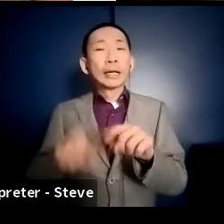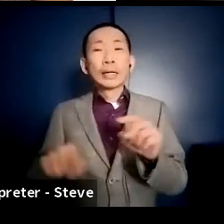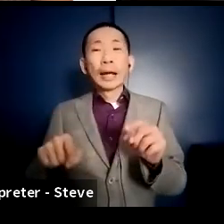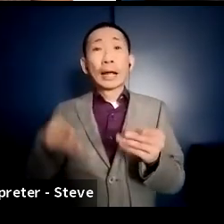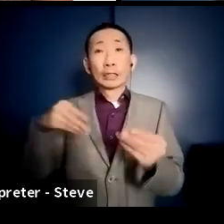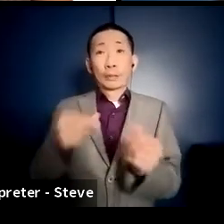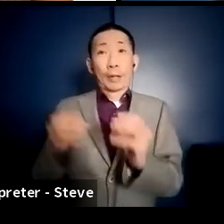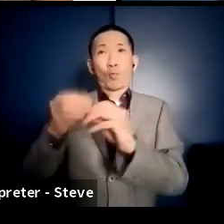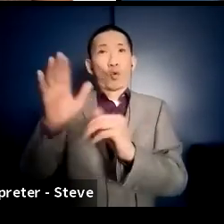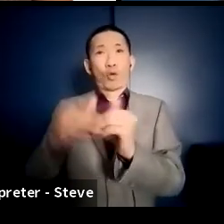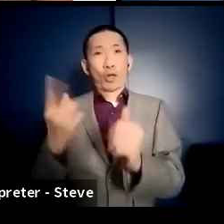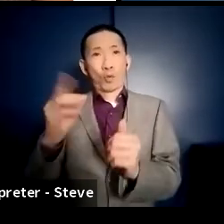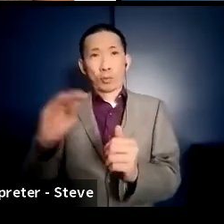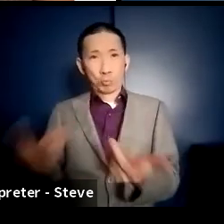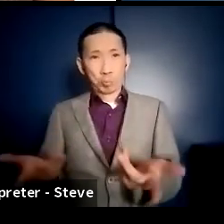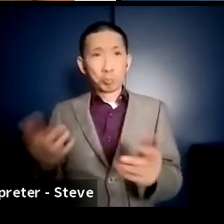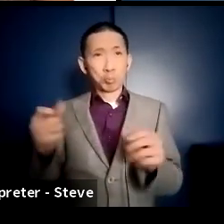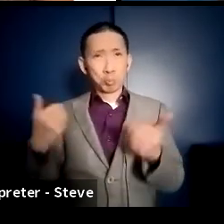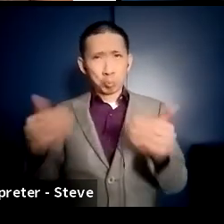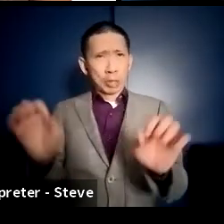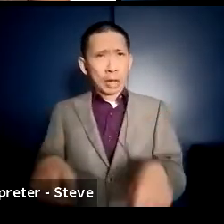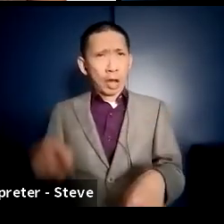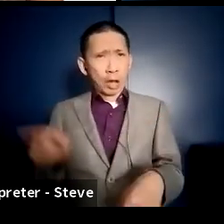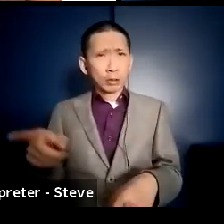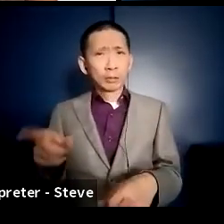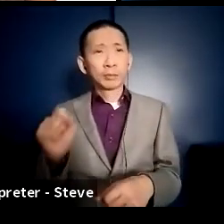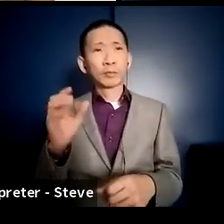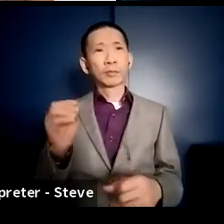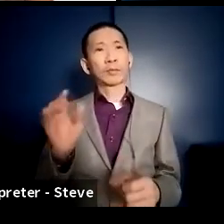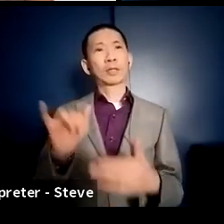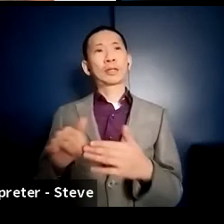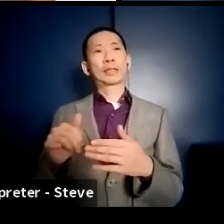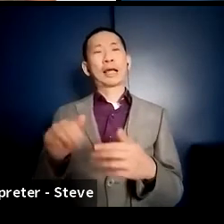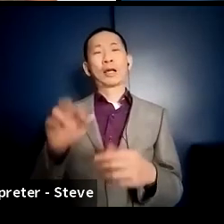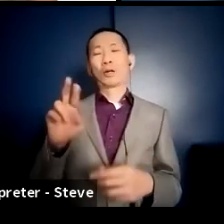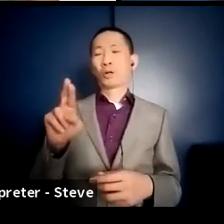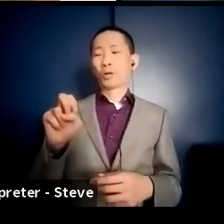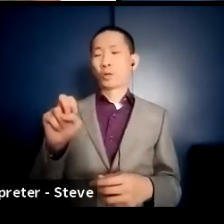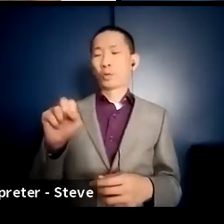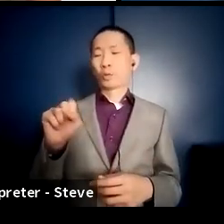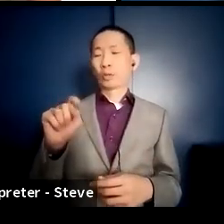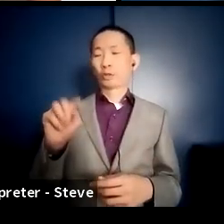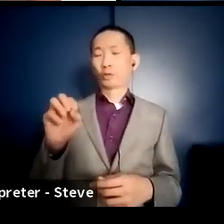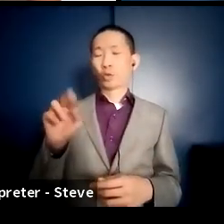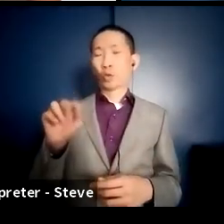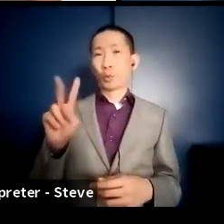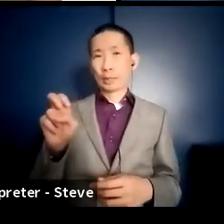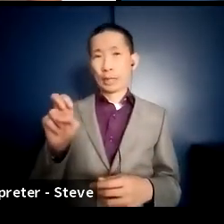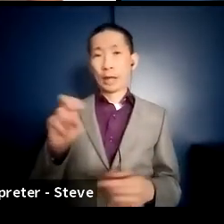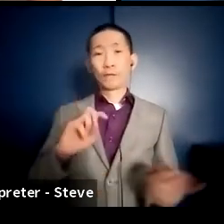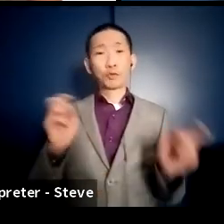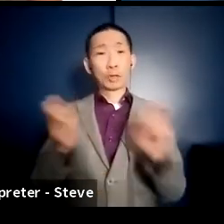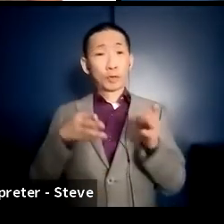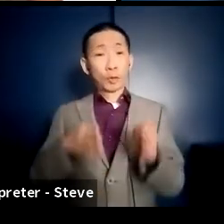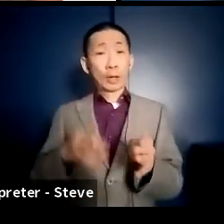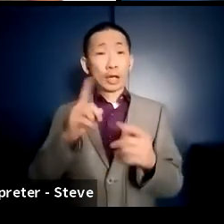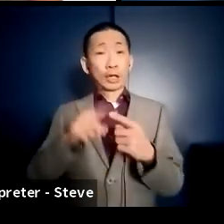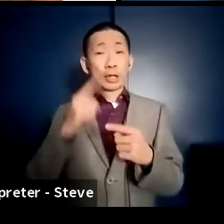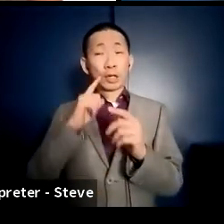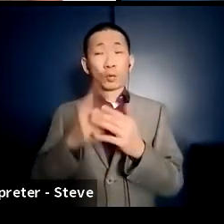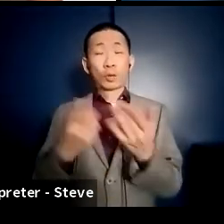that. So the sort of restorative, transformative way to think about what to do